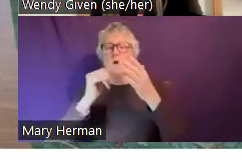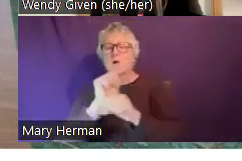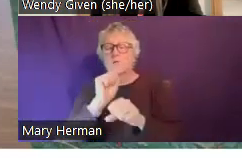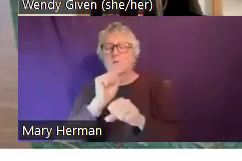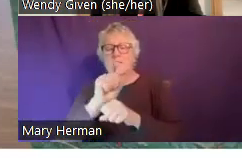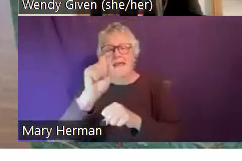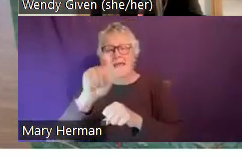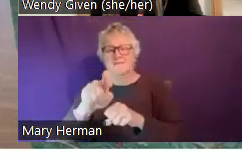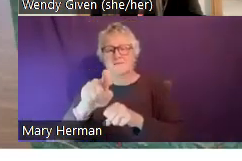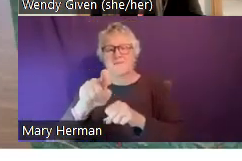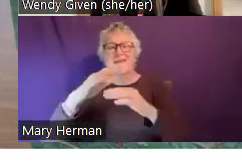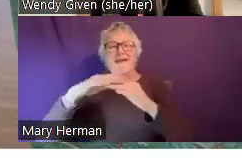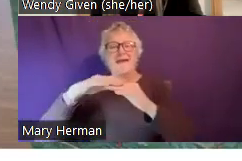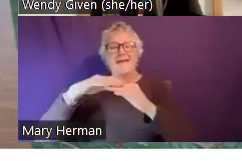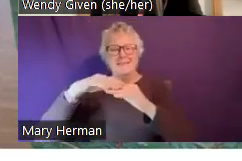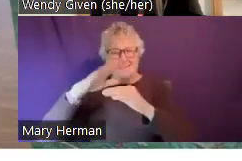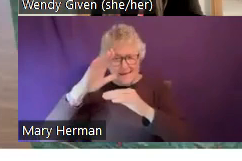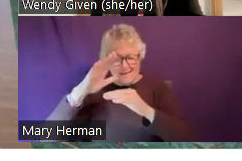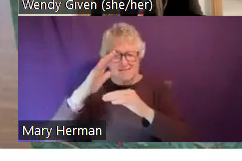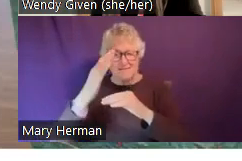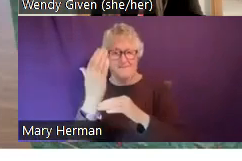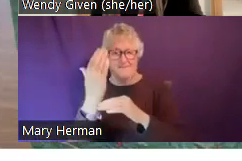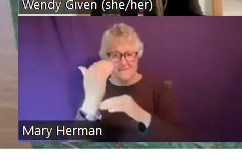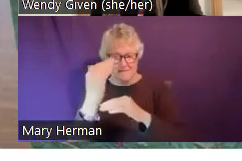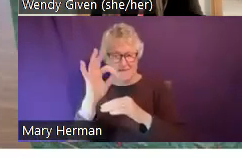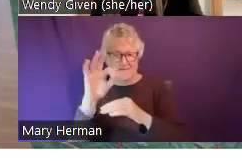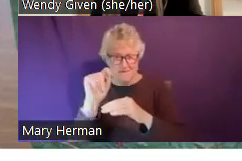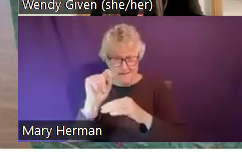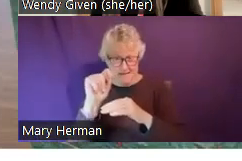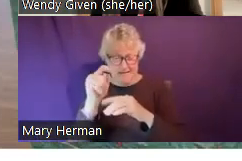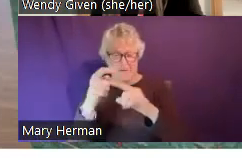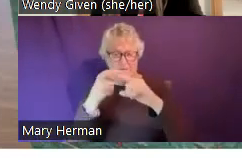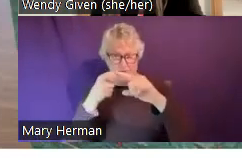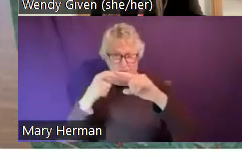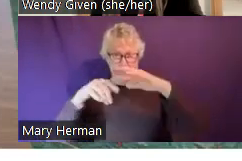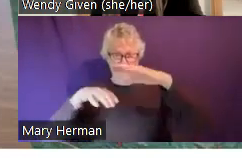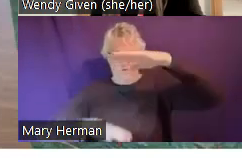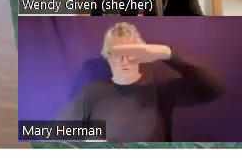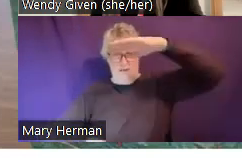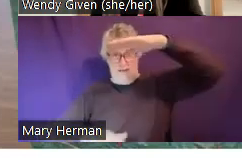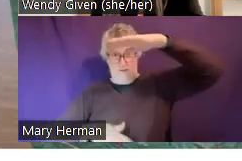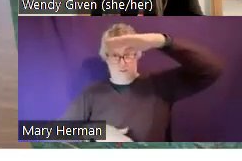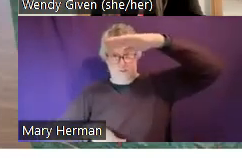15 feet from the ground. So